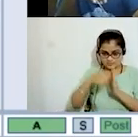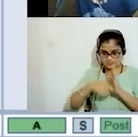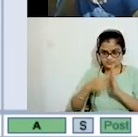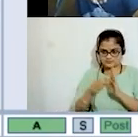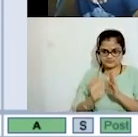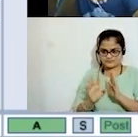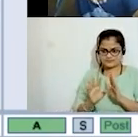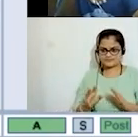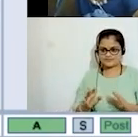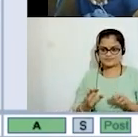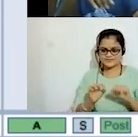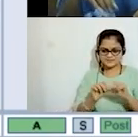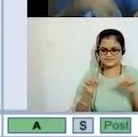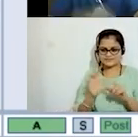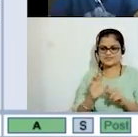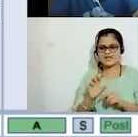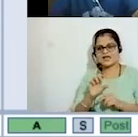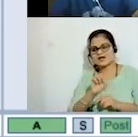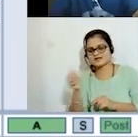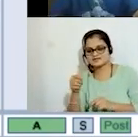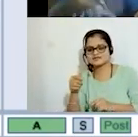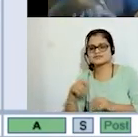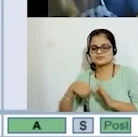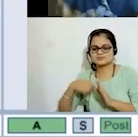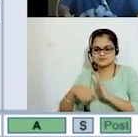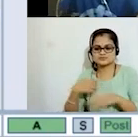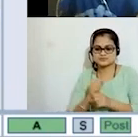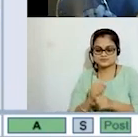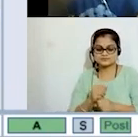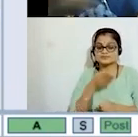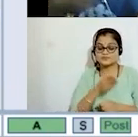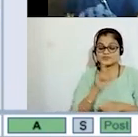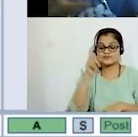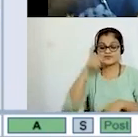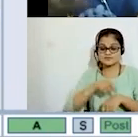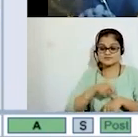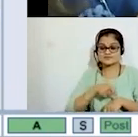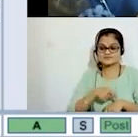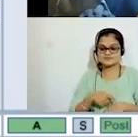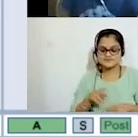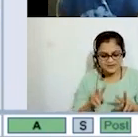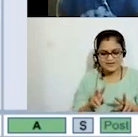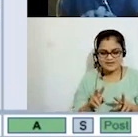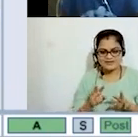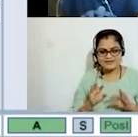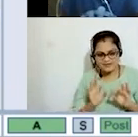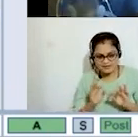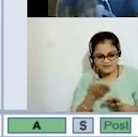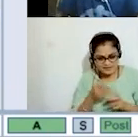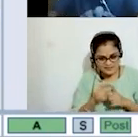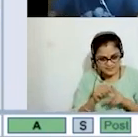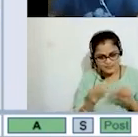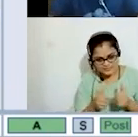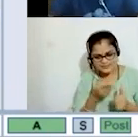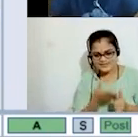didn't get into granular like that level. Actually, this was the first for me. I got like very much, okay, you can do this. So, okay,